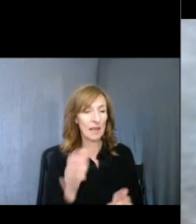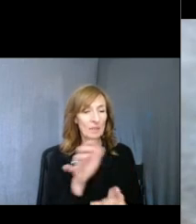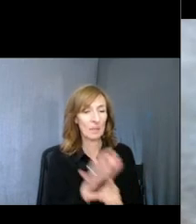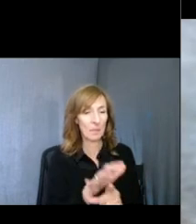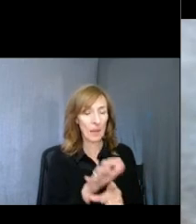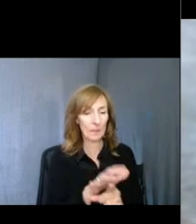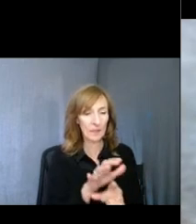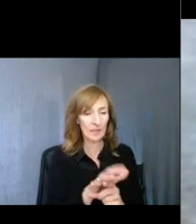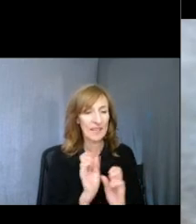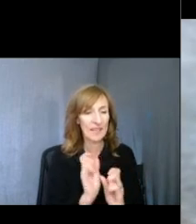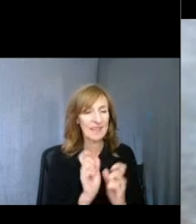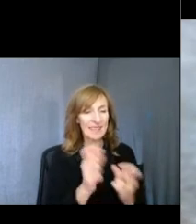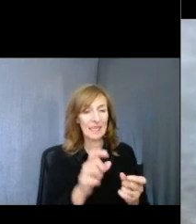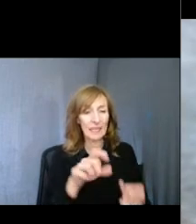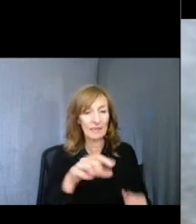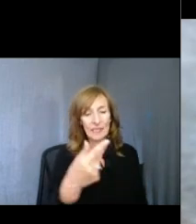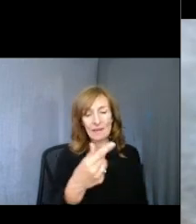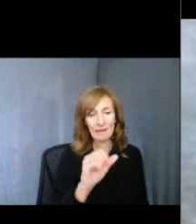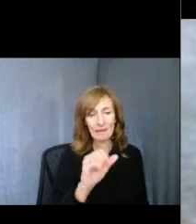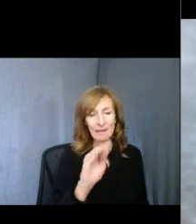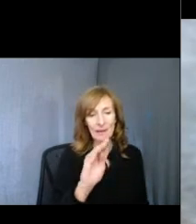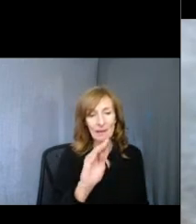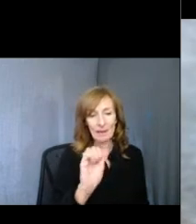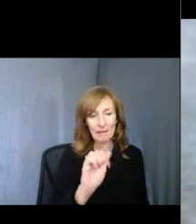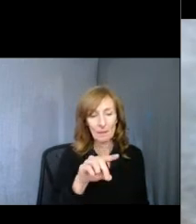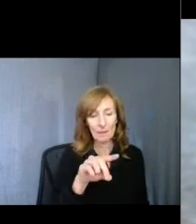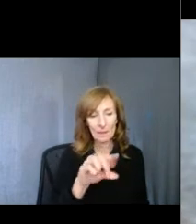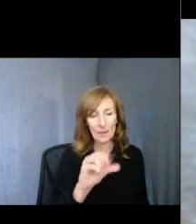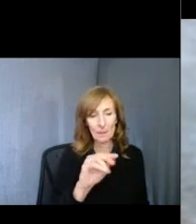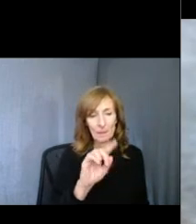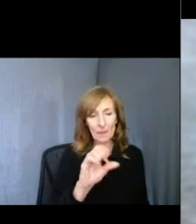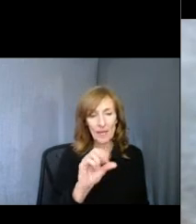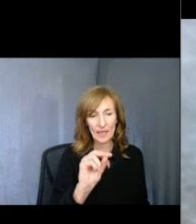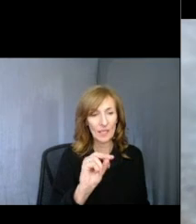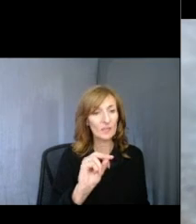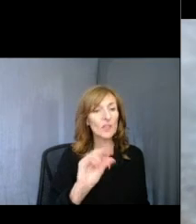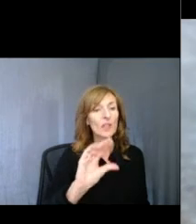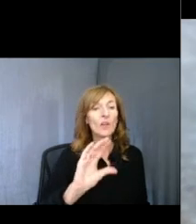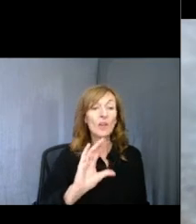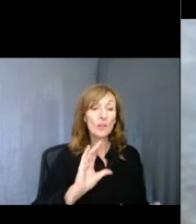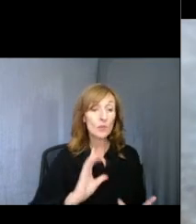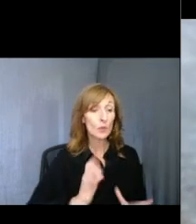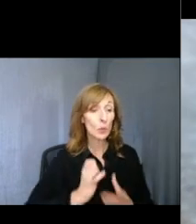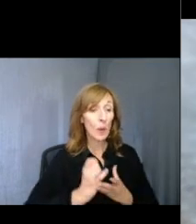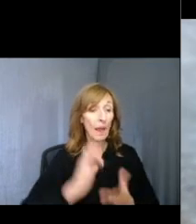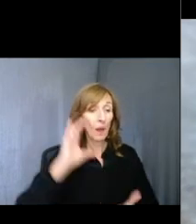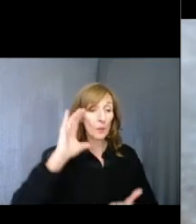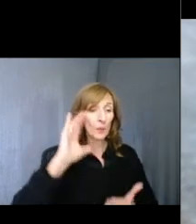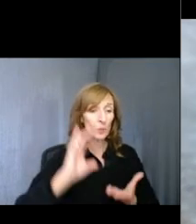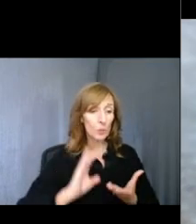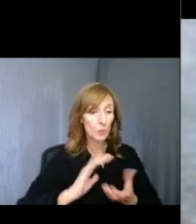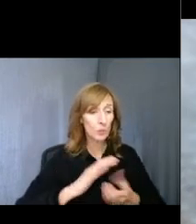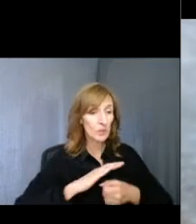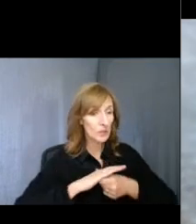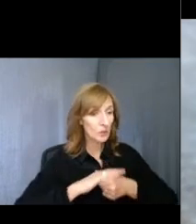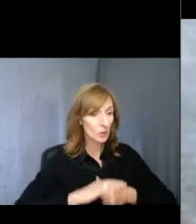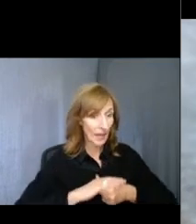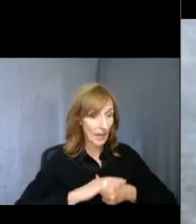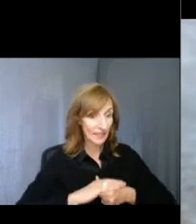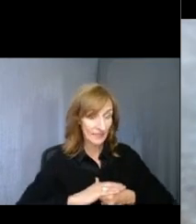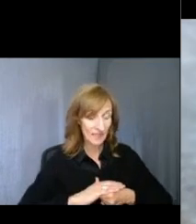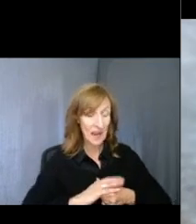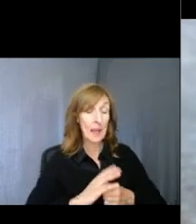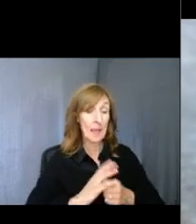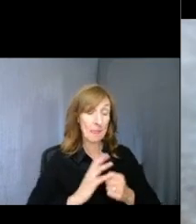order to relieve stress, to get them into the vet. And this is something that definitely, as you said, is a big trend,